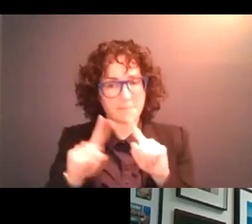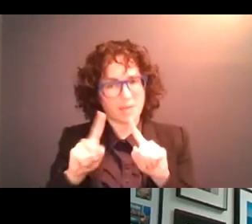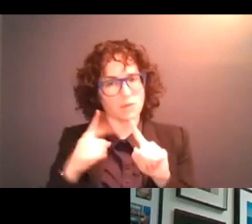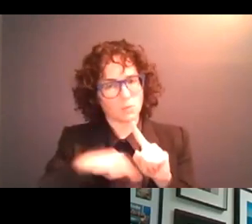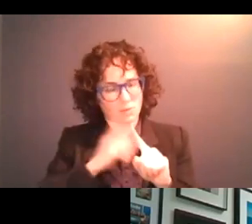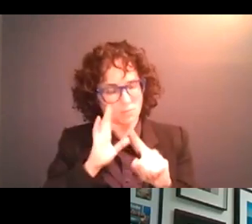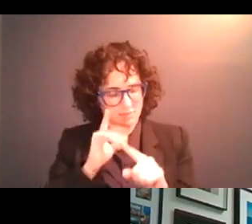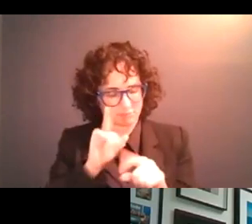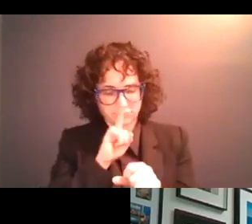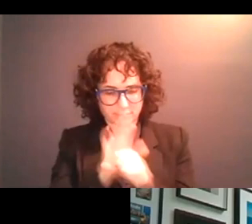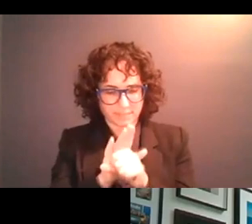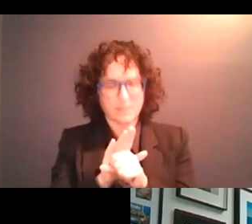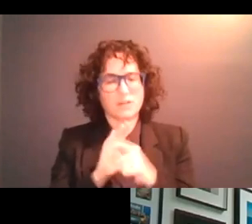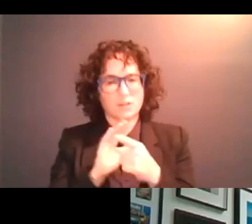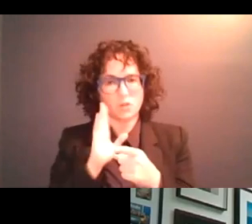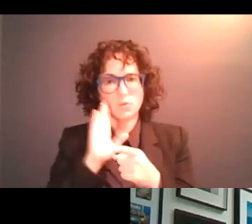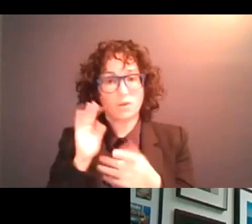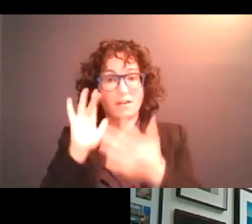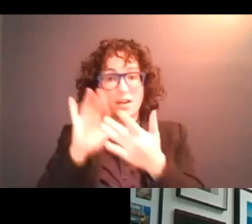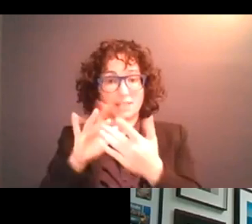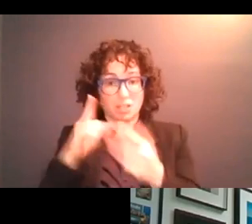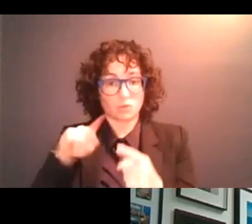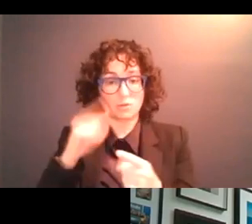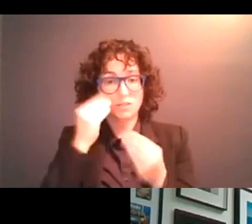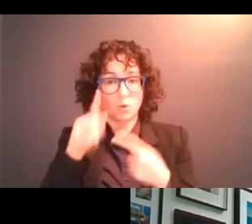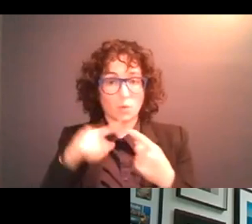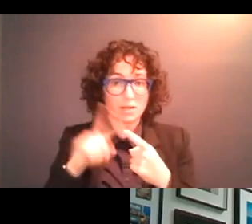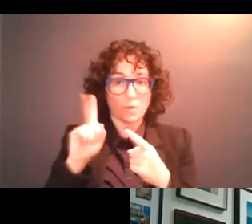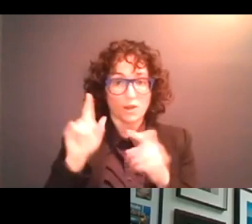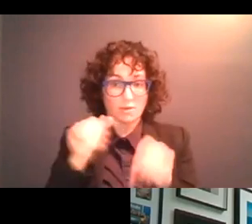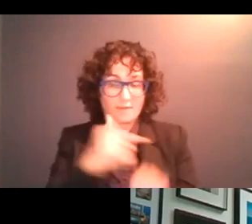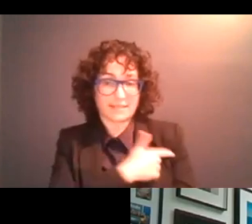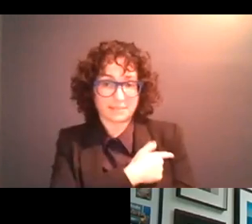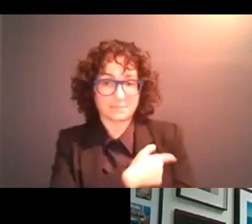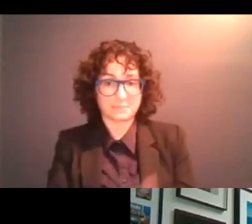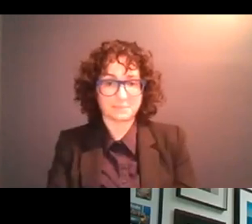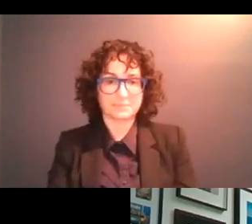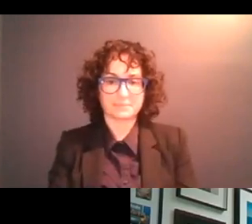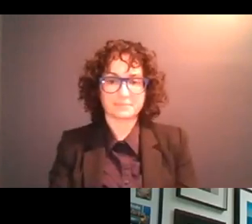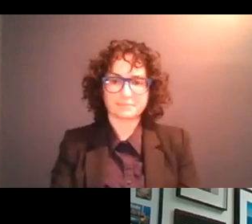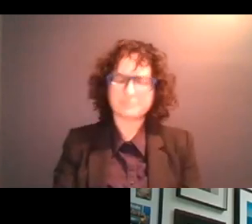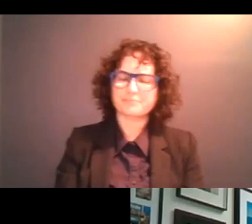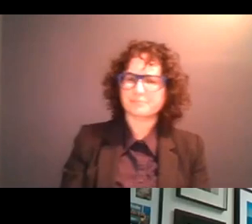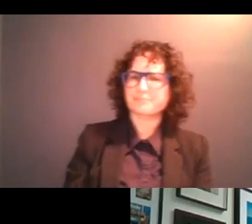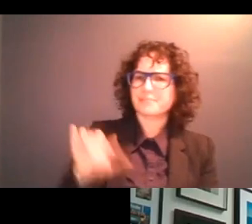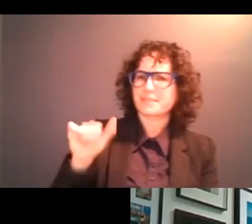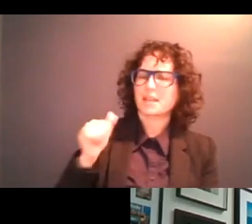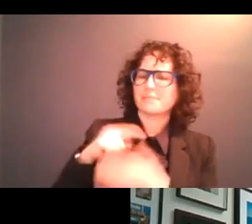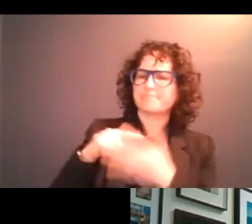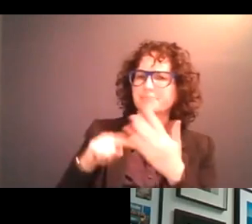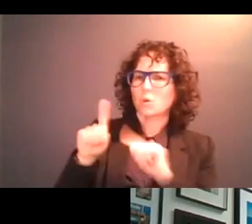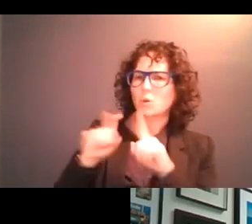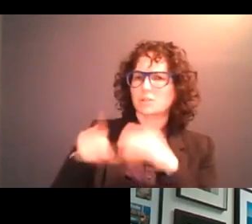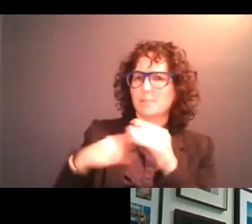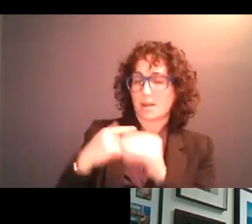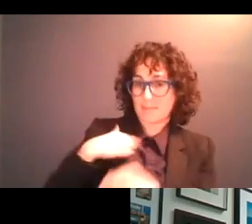have contact so that we can let you know when and where to get vaccine. There's a number of questions here about, am I eligible